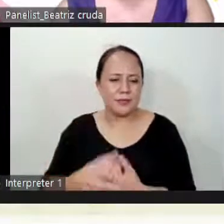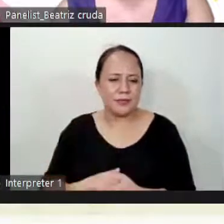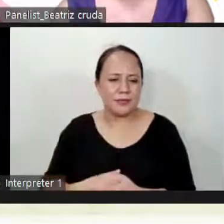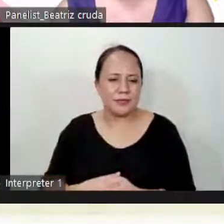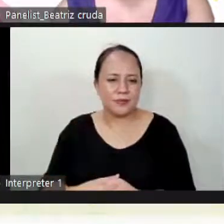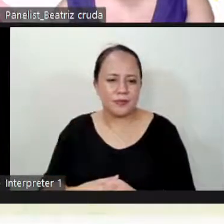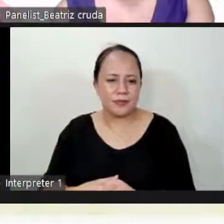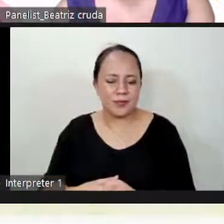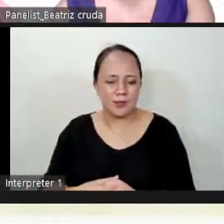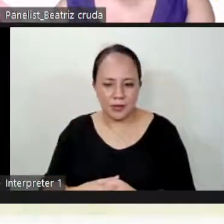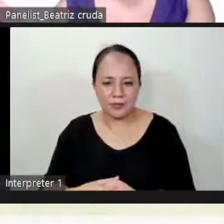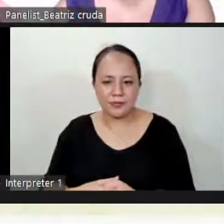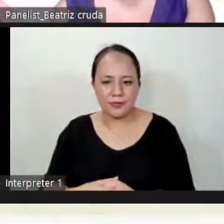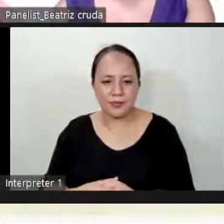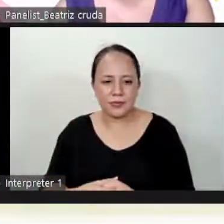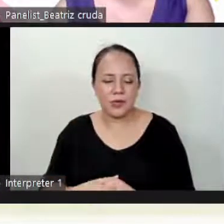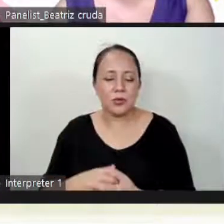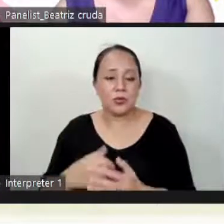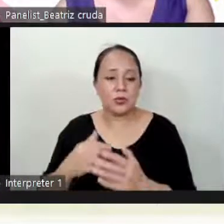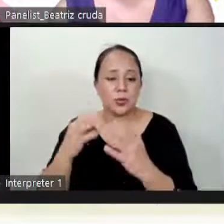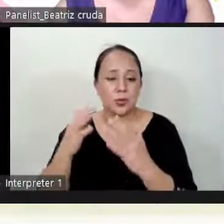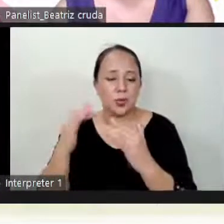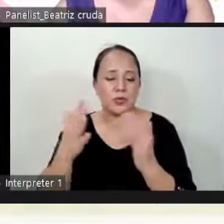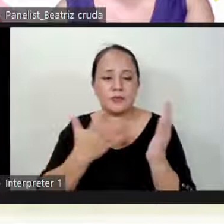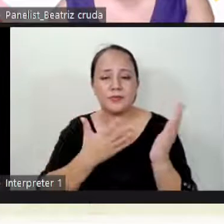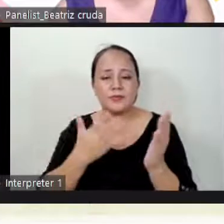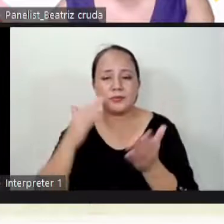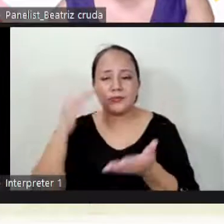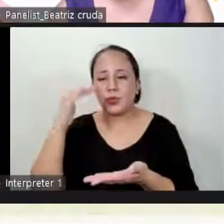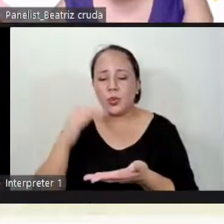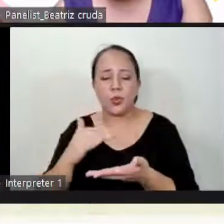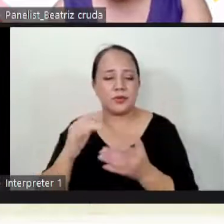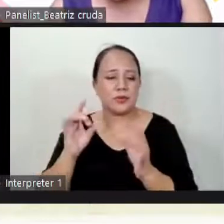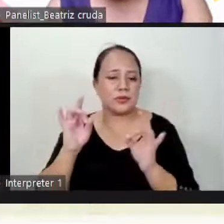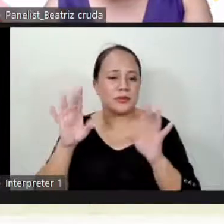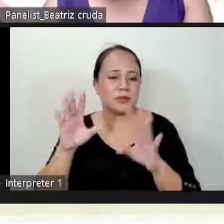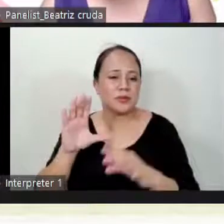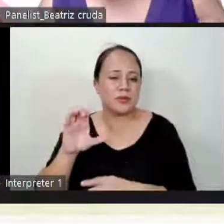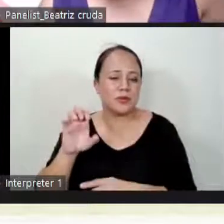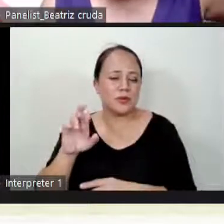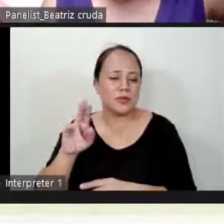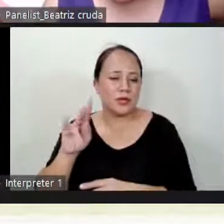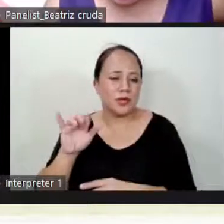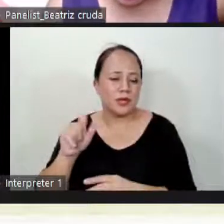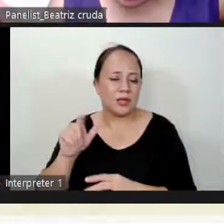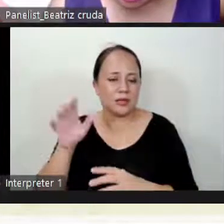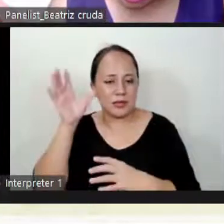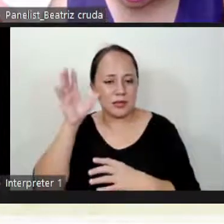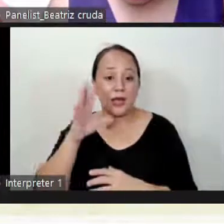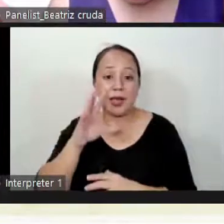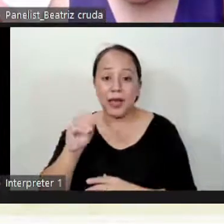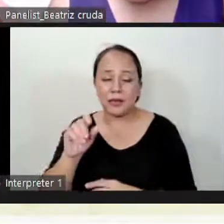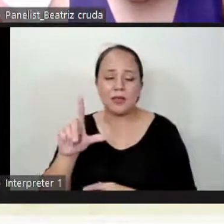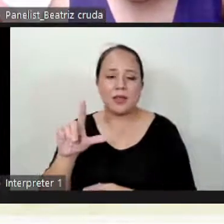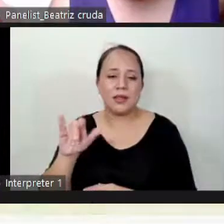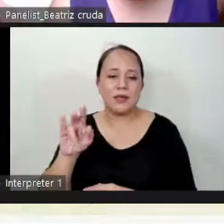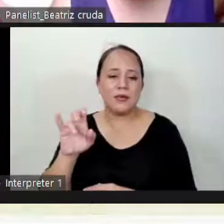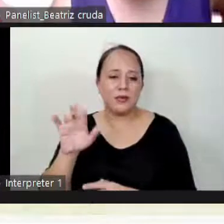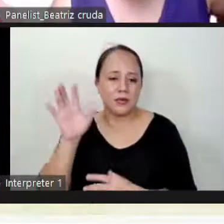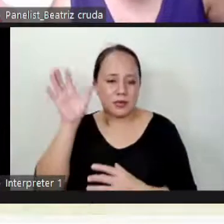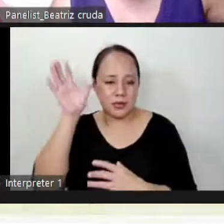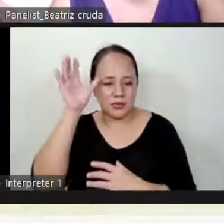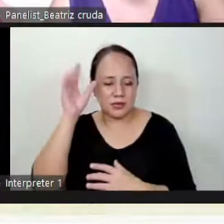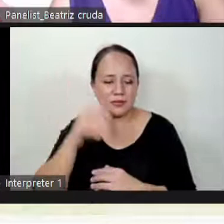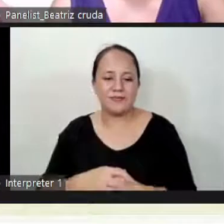And this will hopefully also bring down the rates on cervical cancer and liver cancer. So